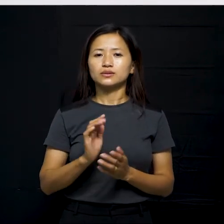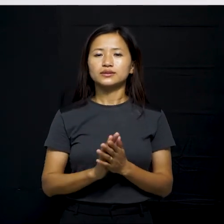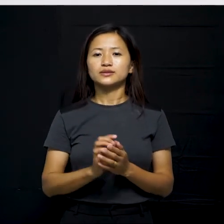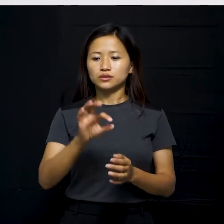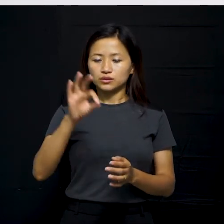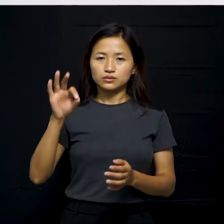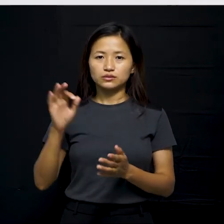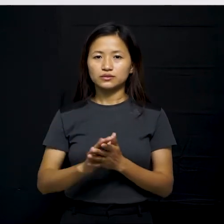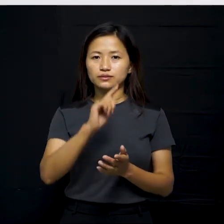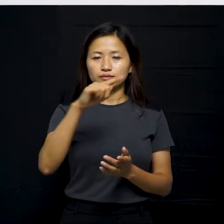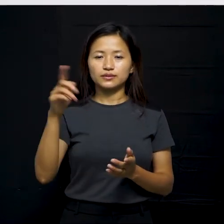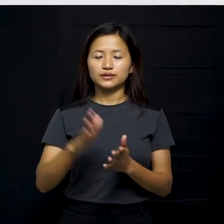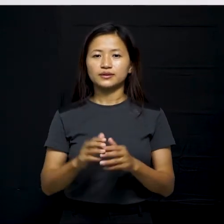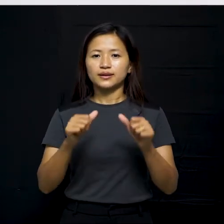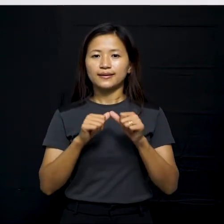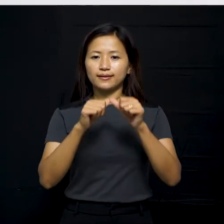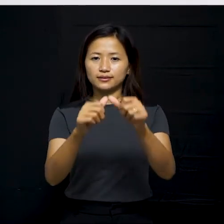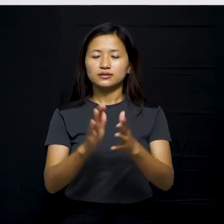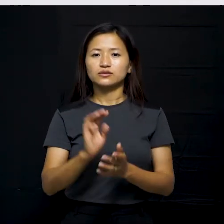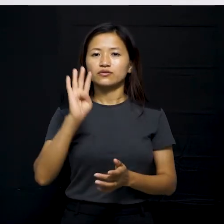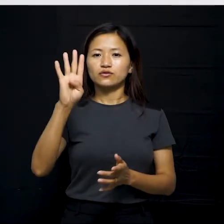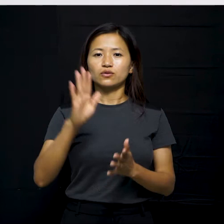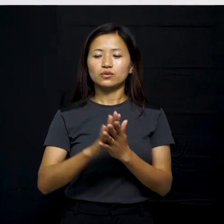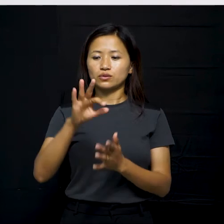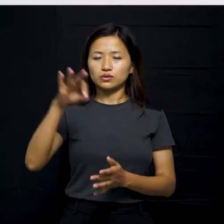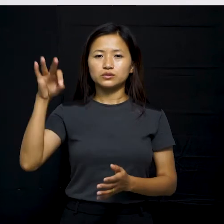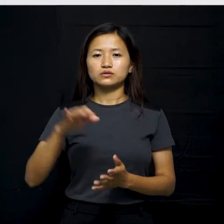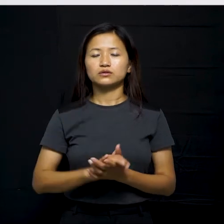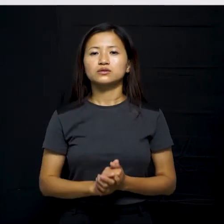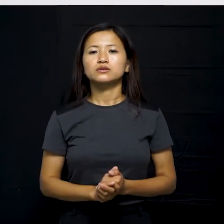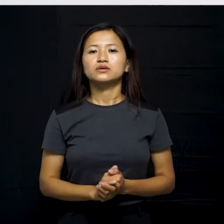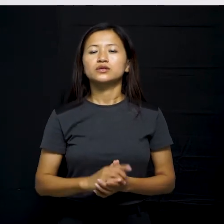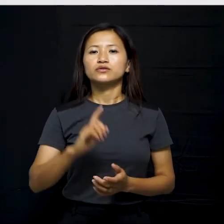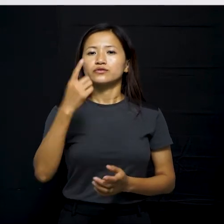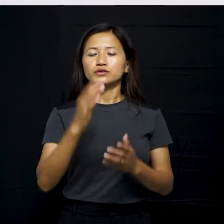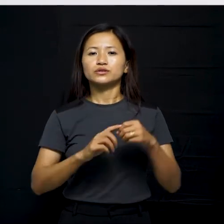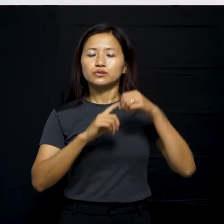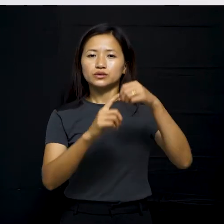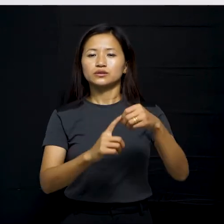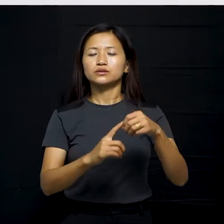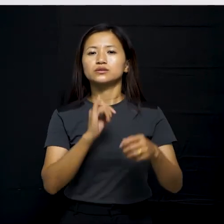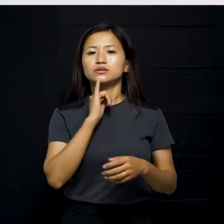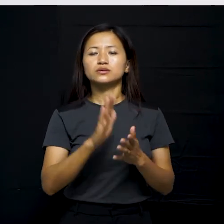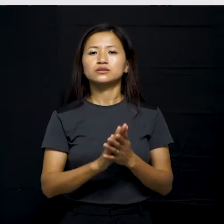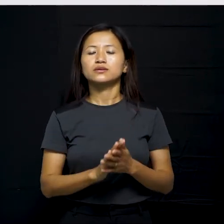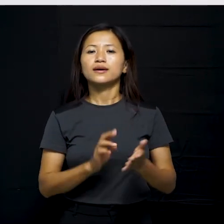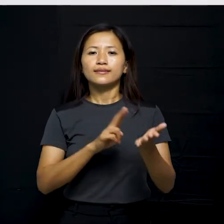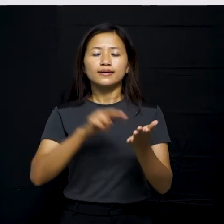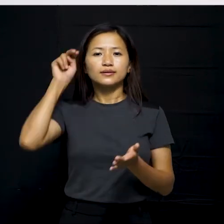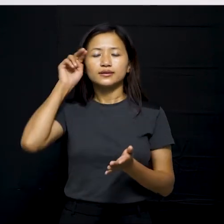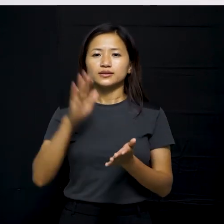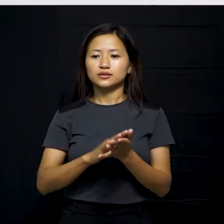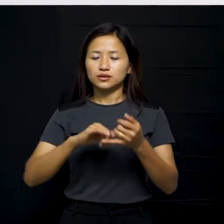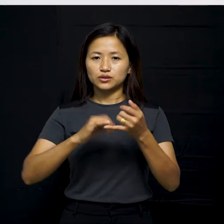answer, right? So you have 4 options, and the first question is Nagaland is situated in, and